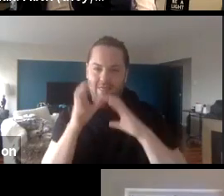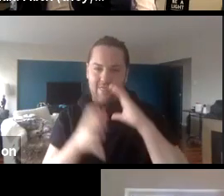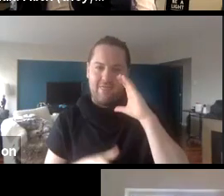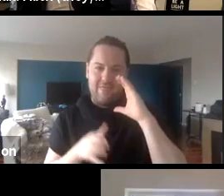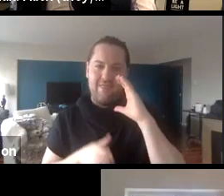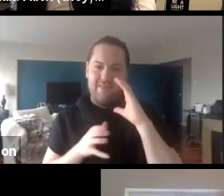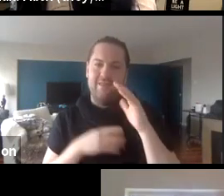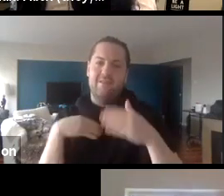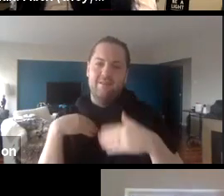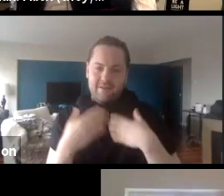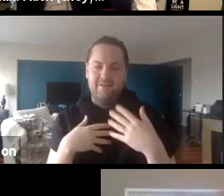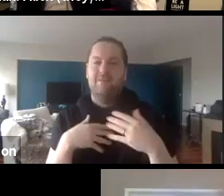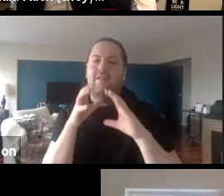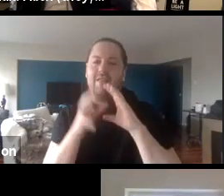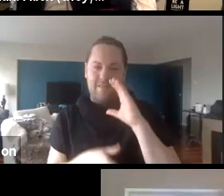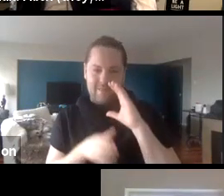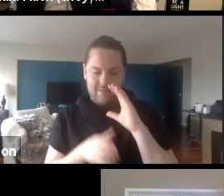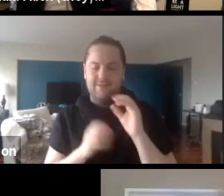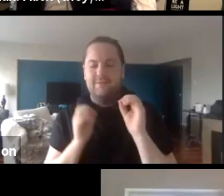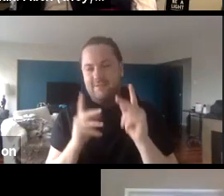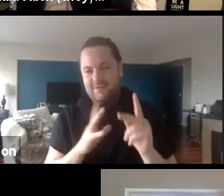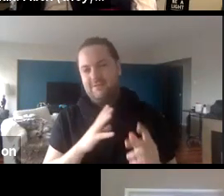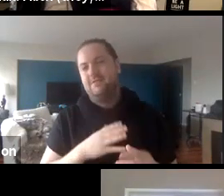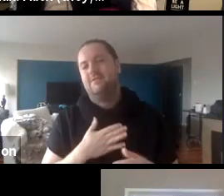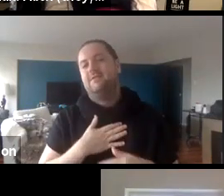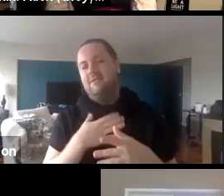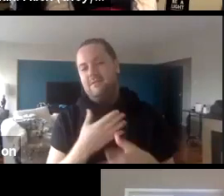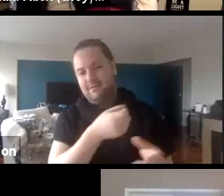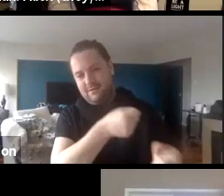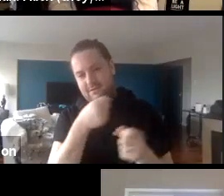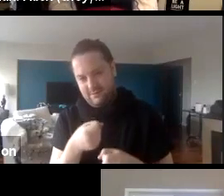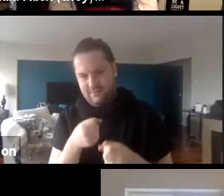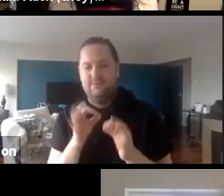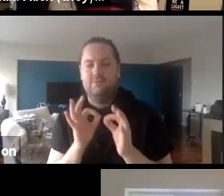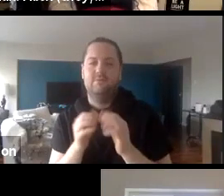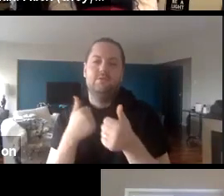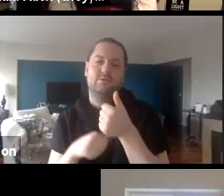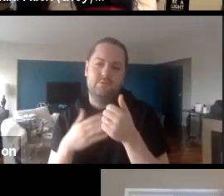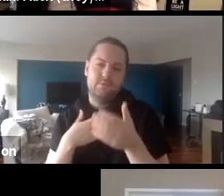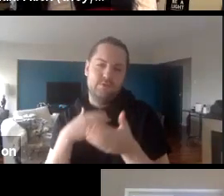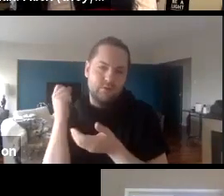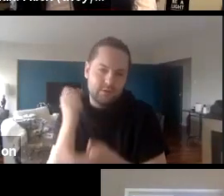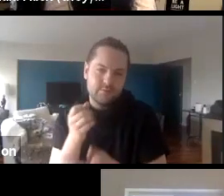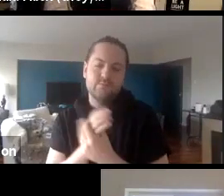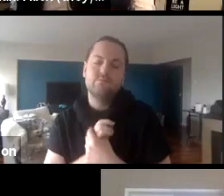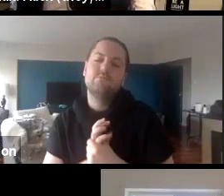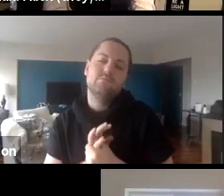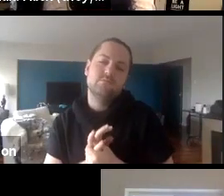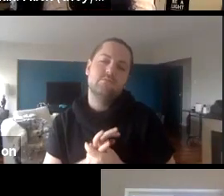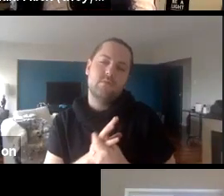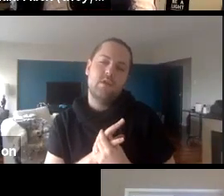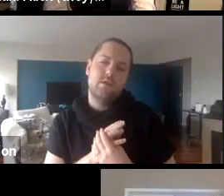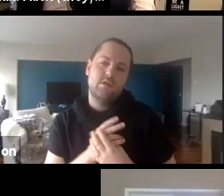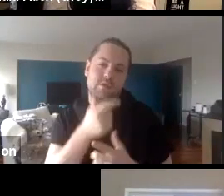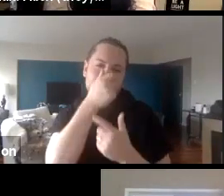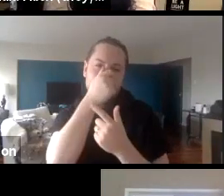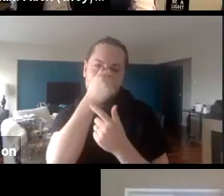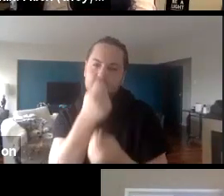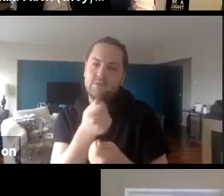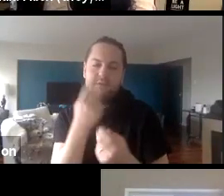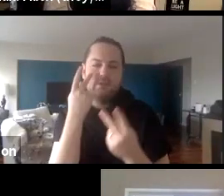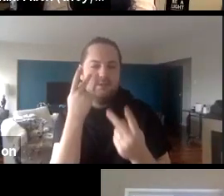team doesn't need that. And so lots of cross-cultural miscommunication happening with two groups. And so